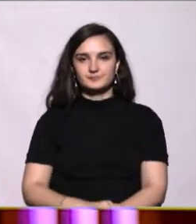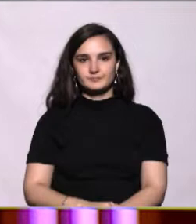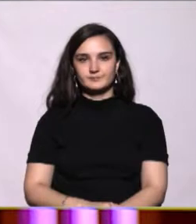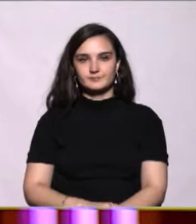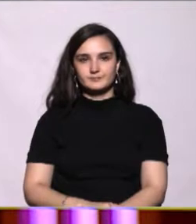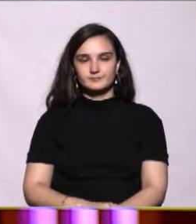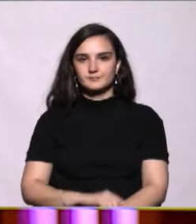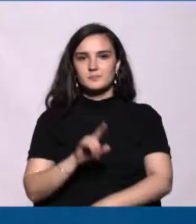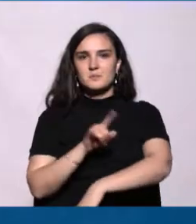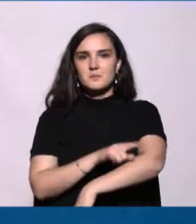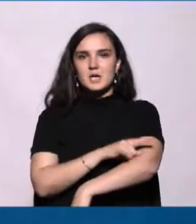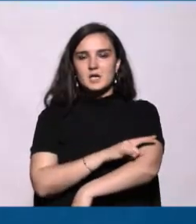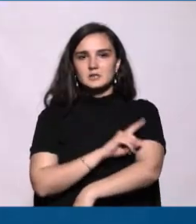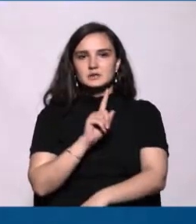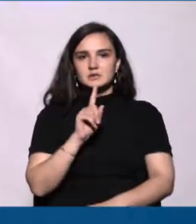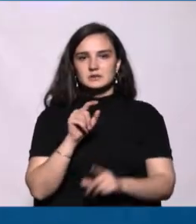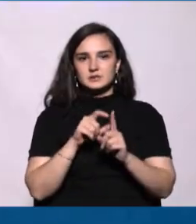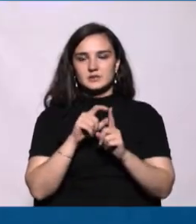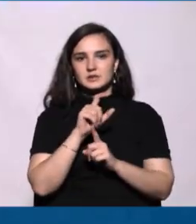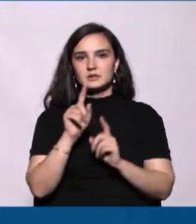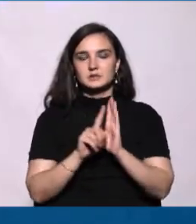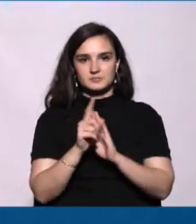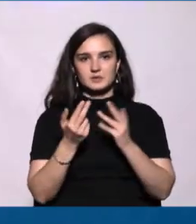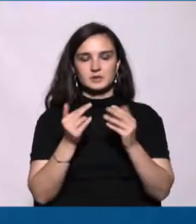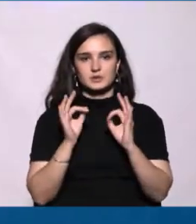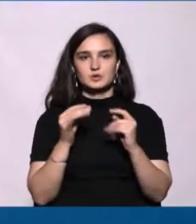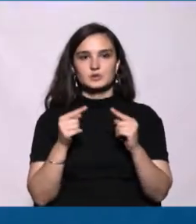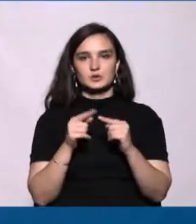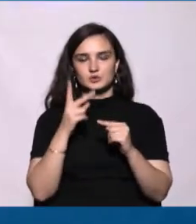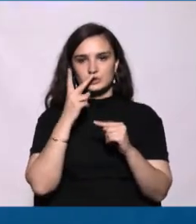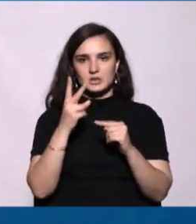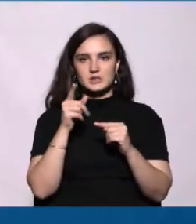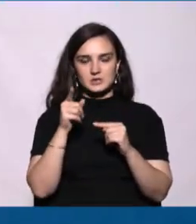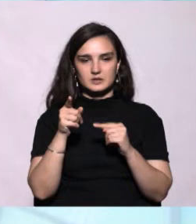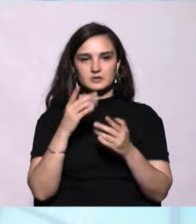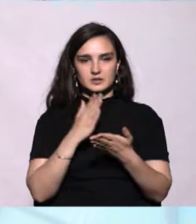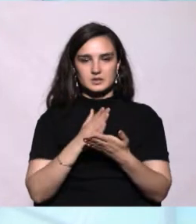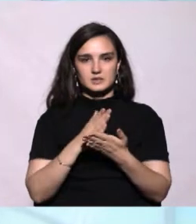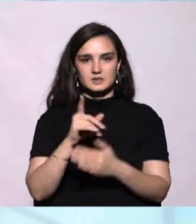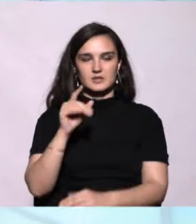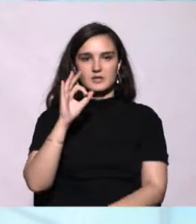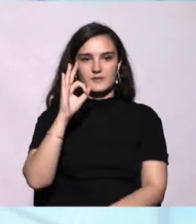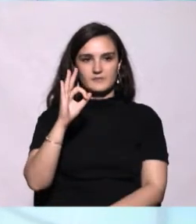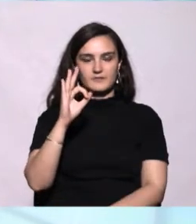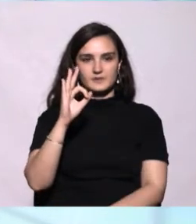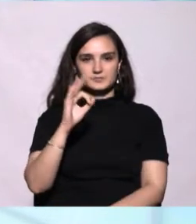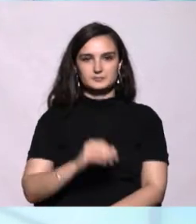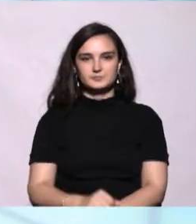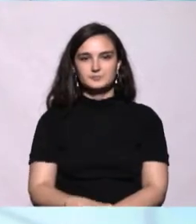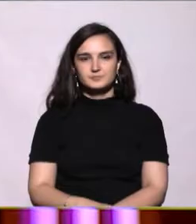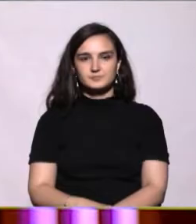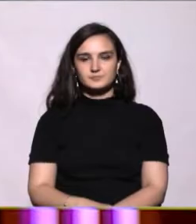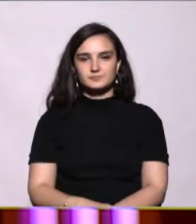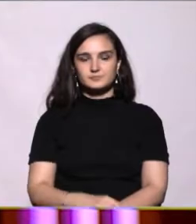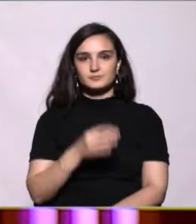What letter does frog start with? That's right. You can see it on the screen. It's an F. F.